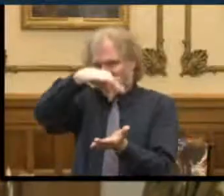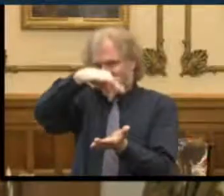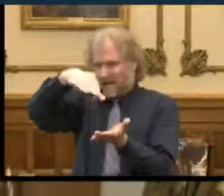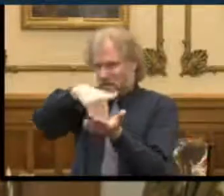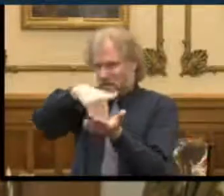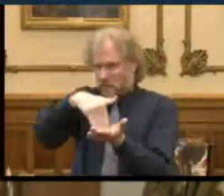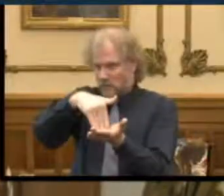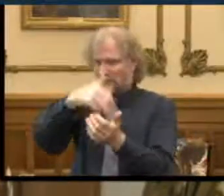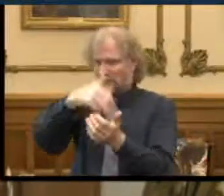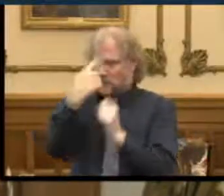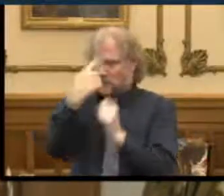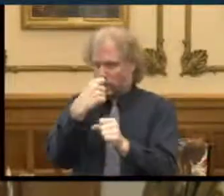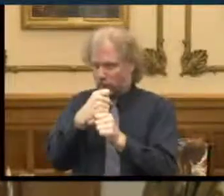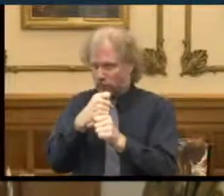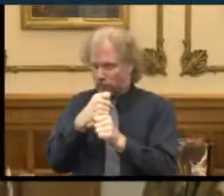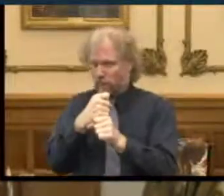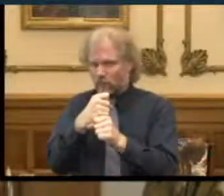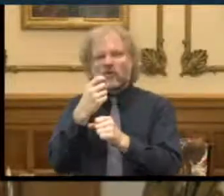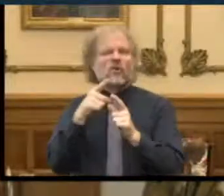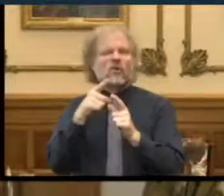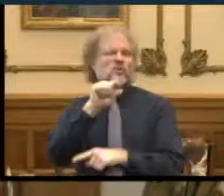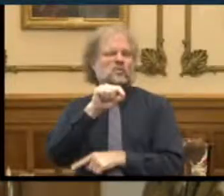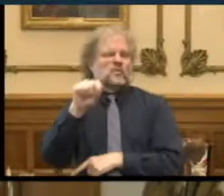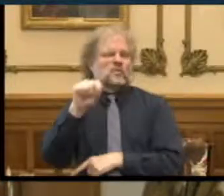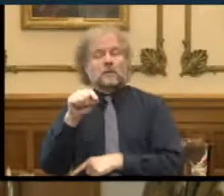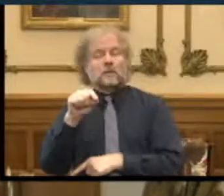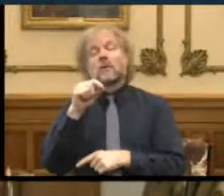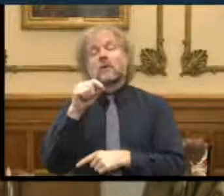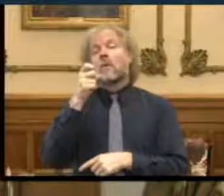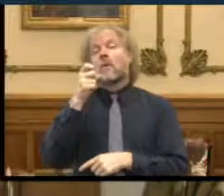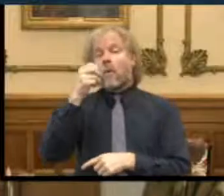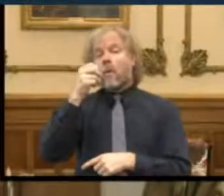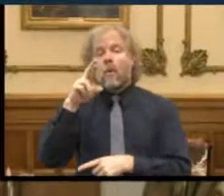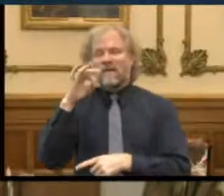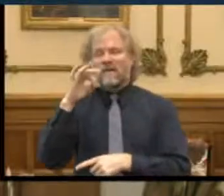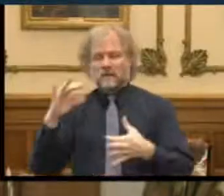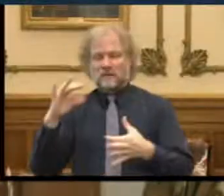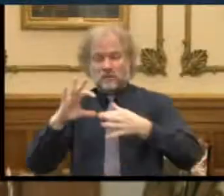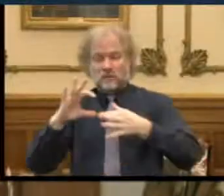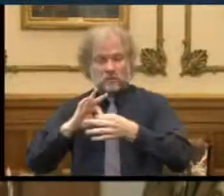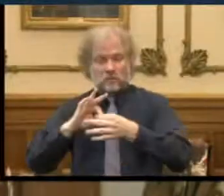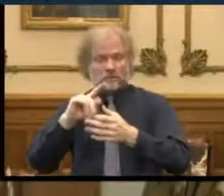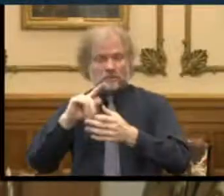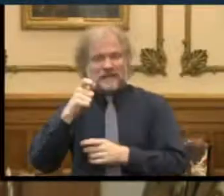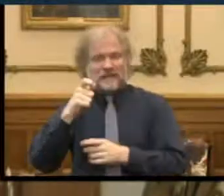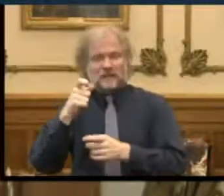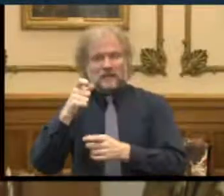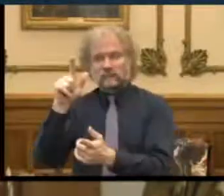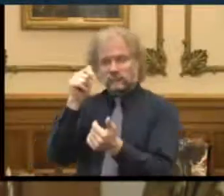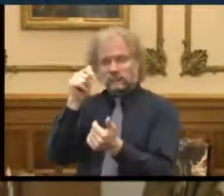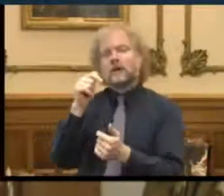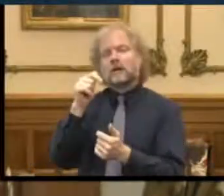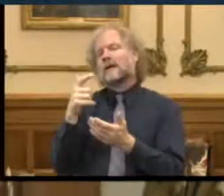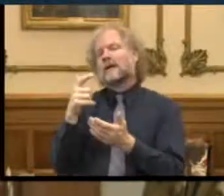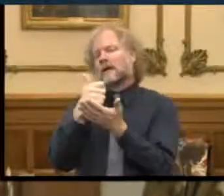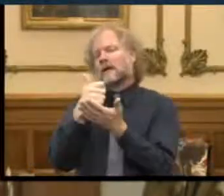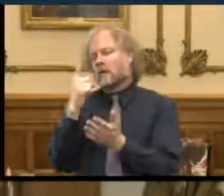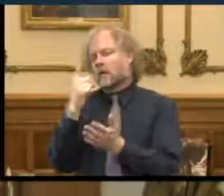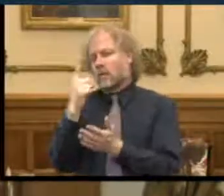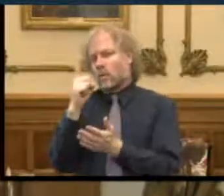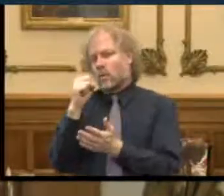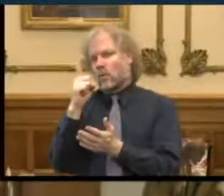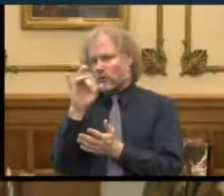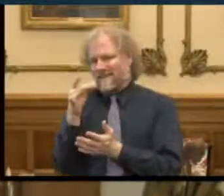$99,000 annually for the calendar year of 2020, or if they had a joint tax return, that income would be